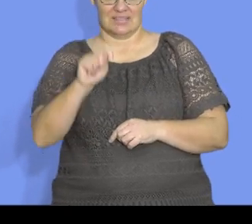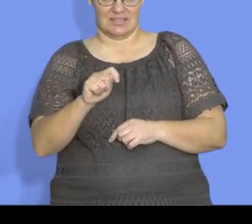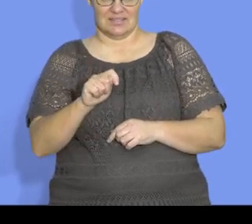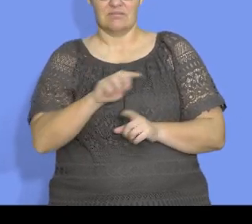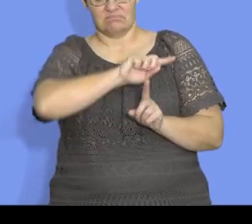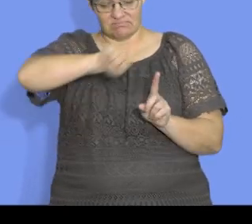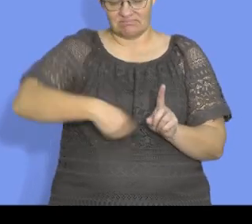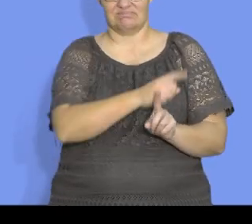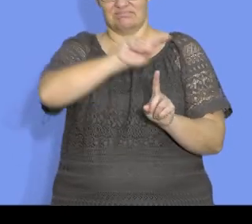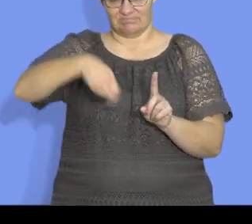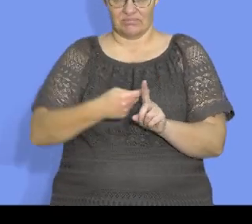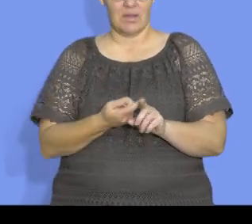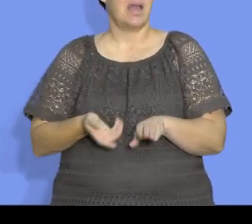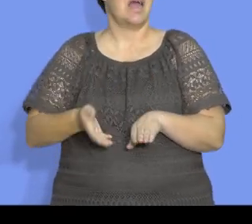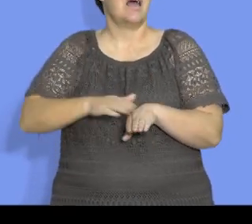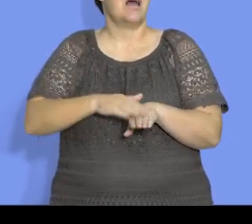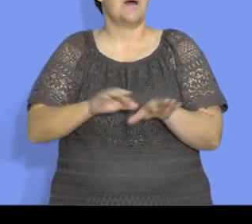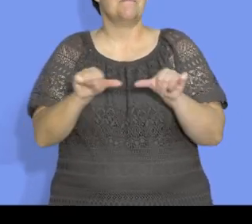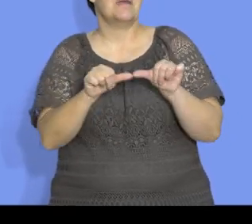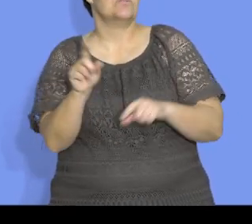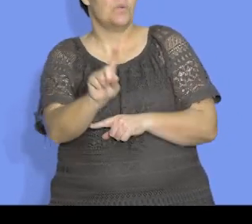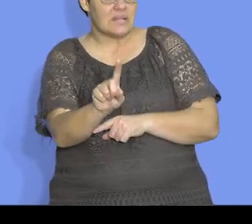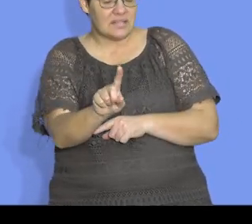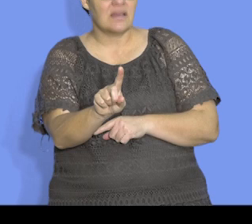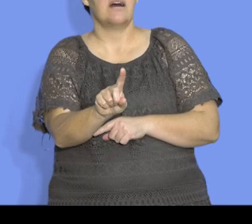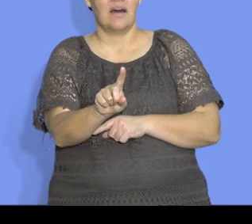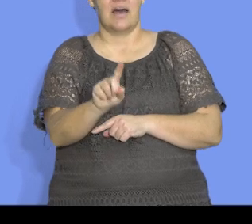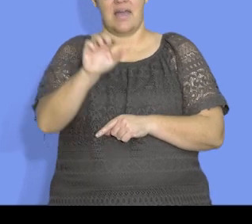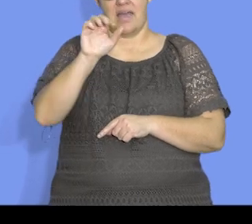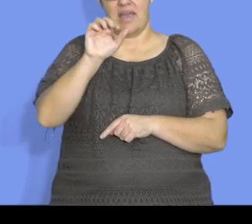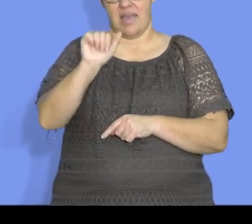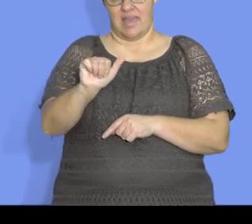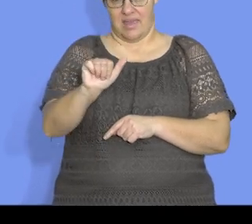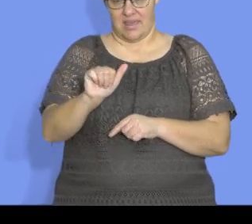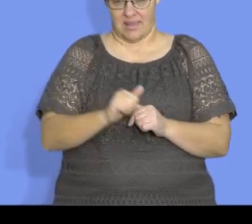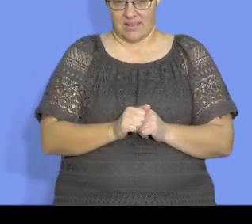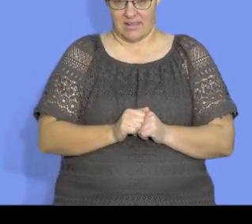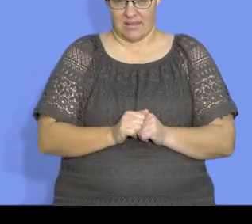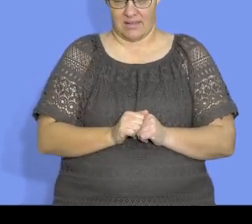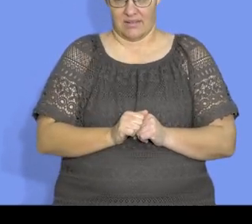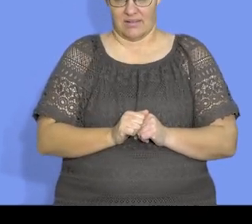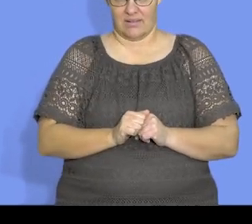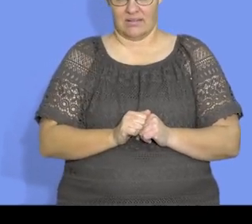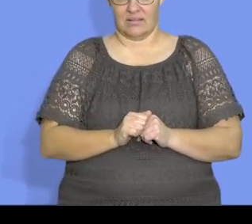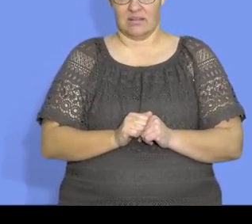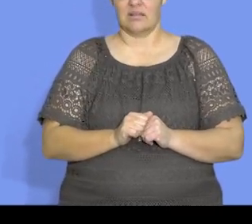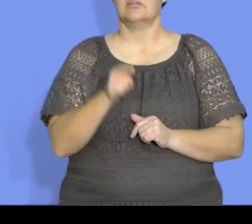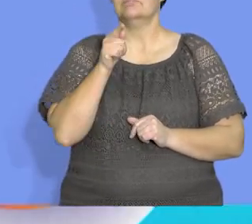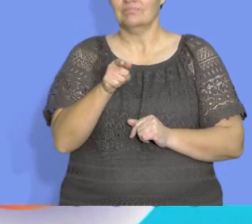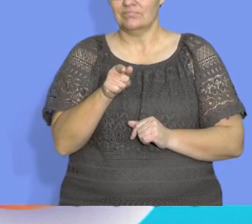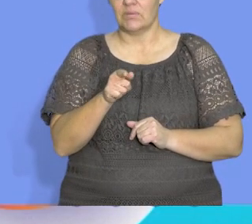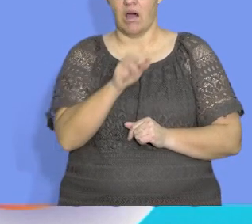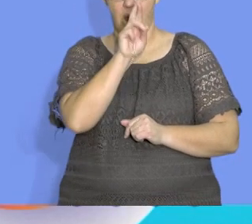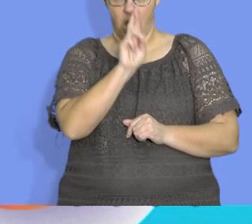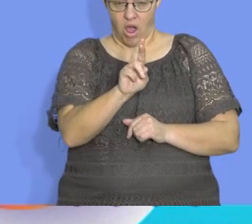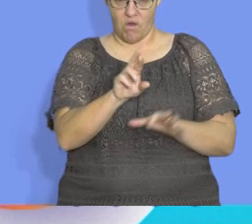that's measured in ampere. Now, if we look at that equation, we recognize that